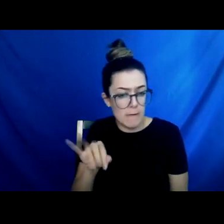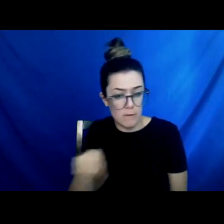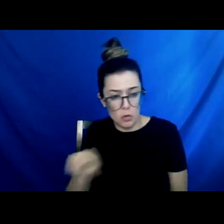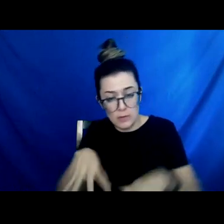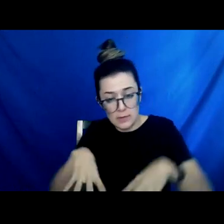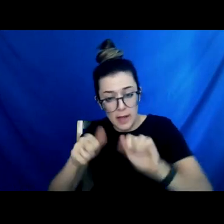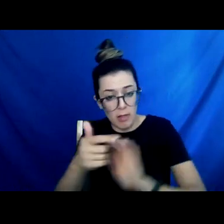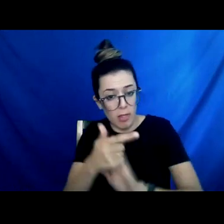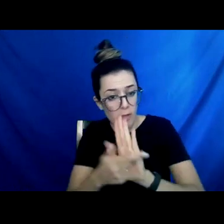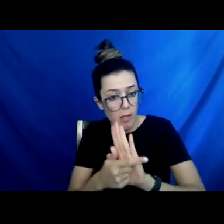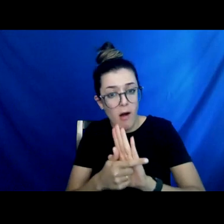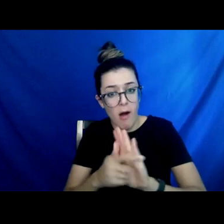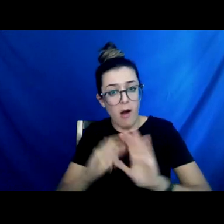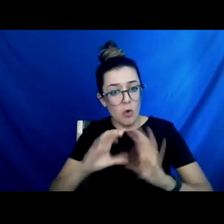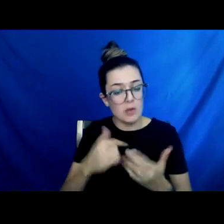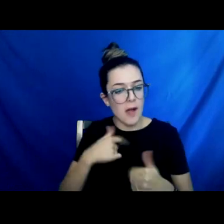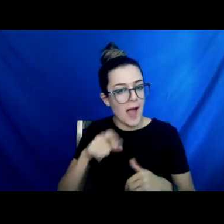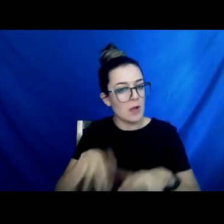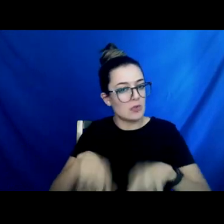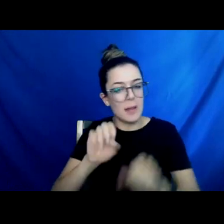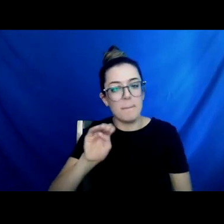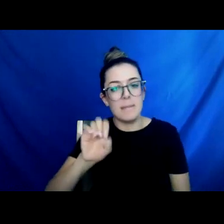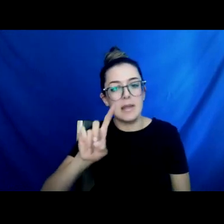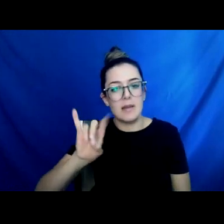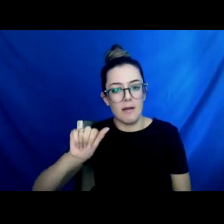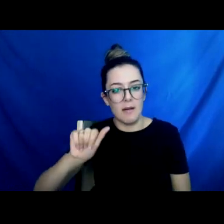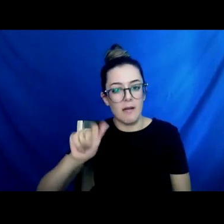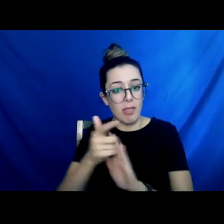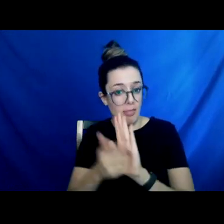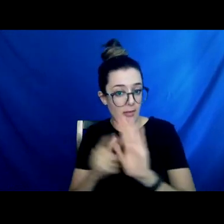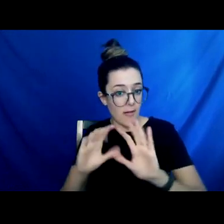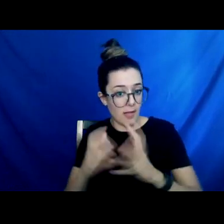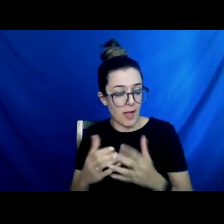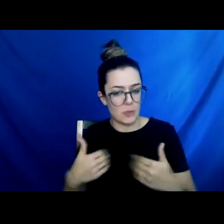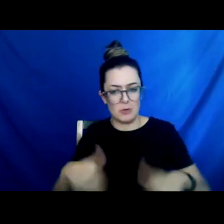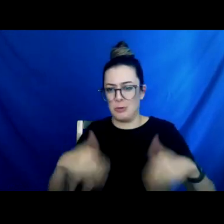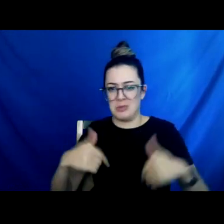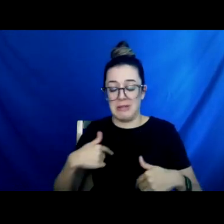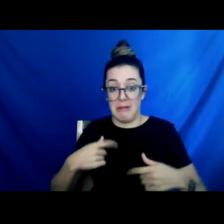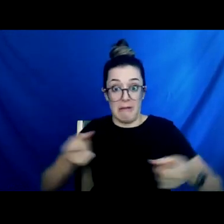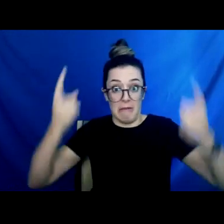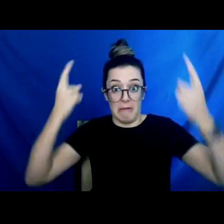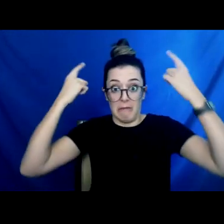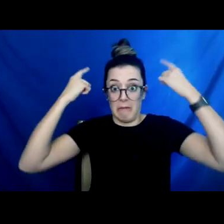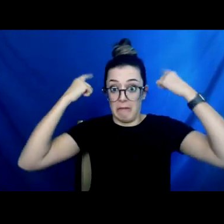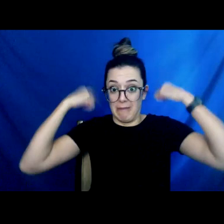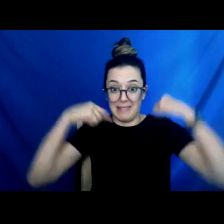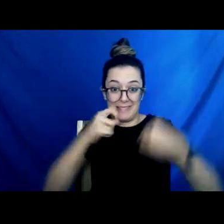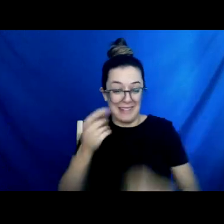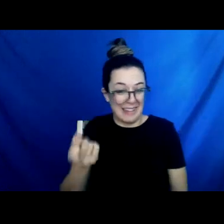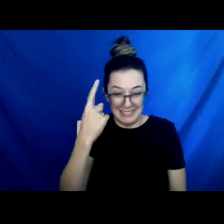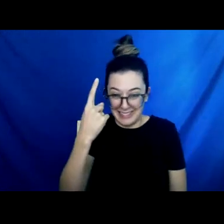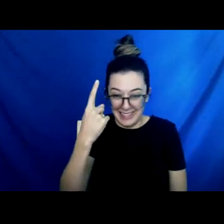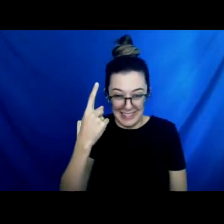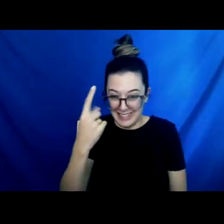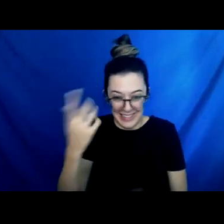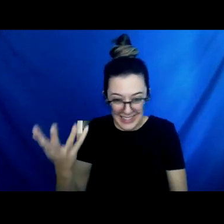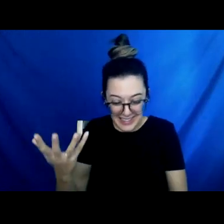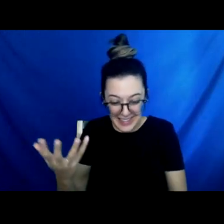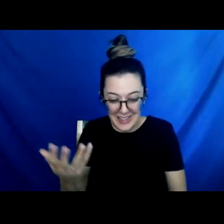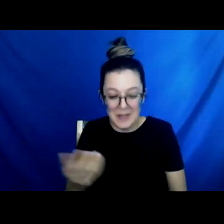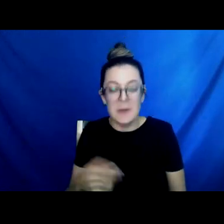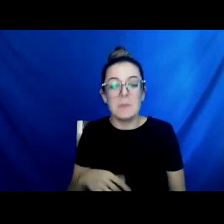take one media law course when I did graduate school. And man, I did not understand the word, like I said. So